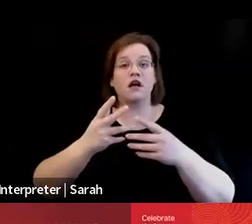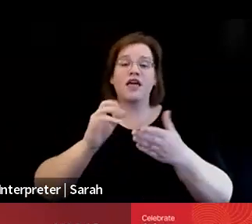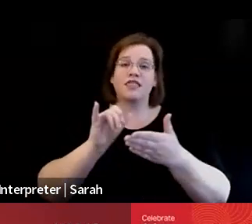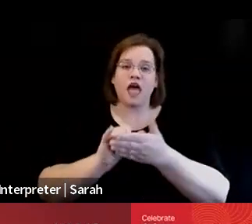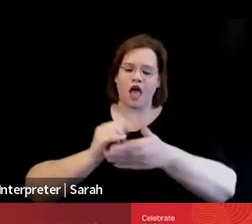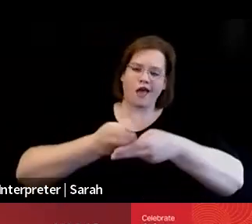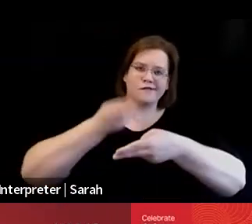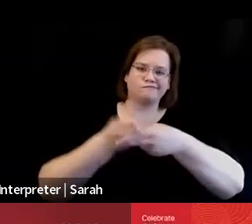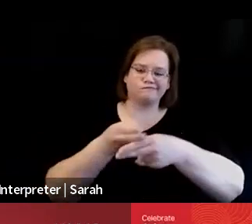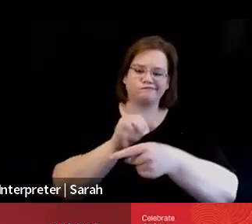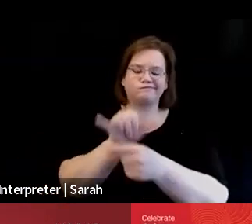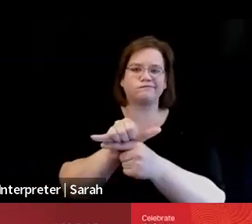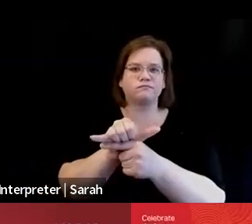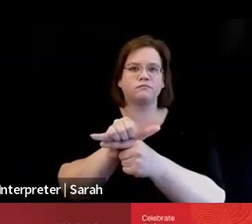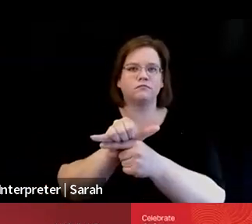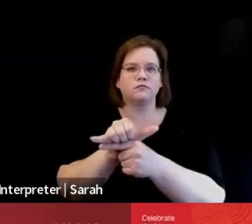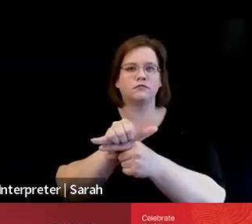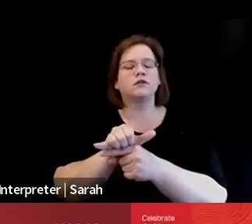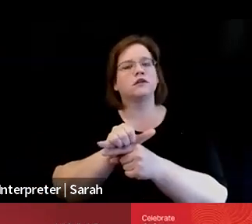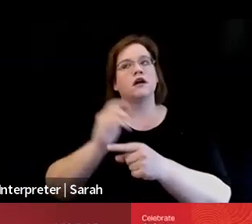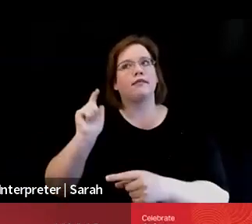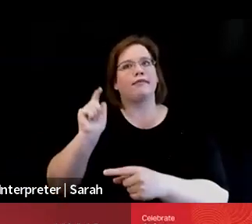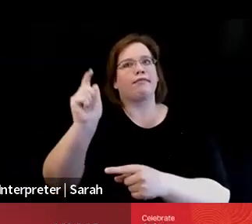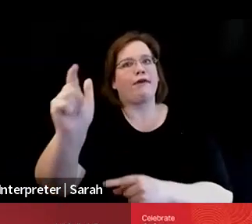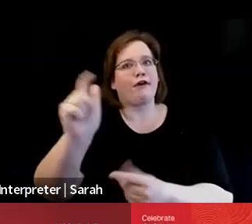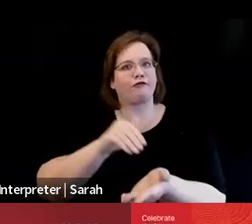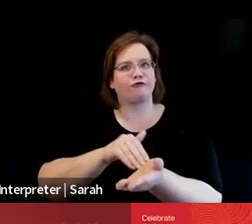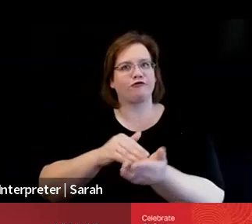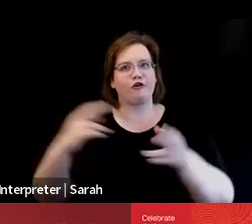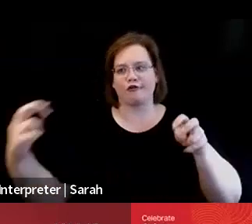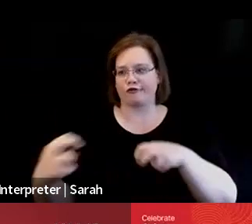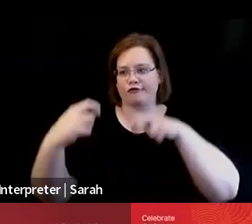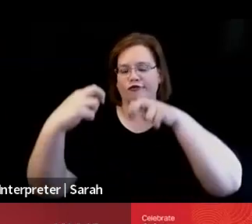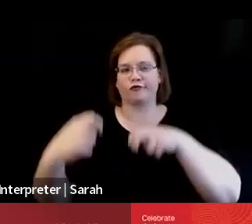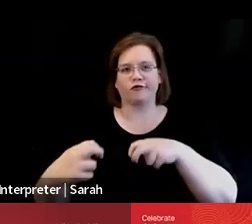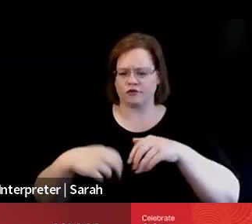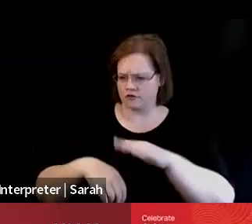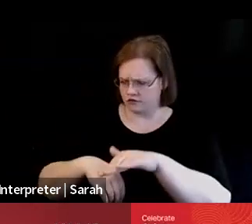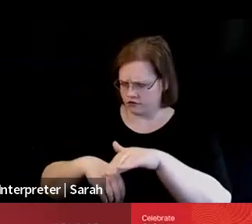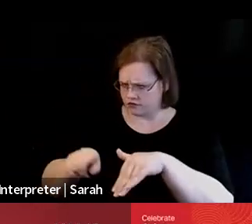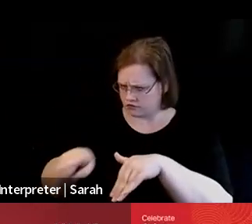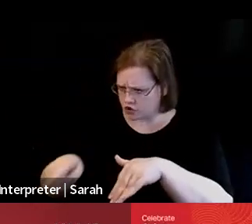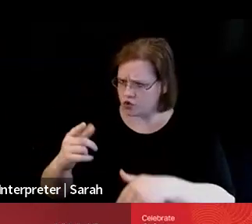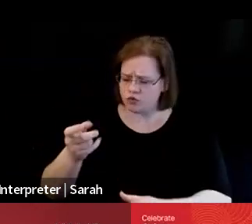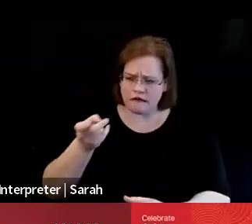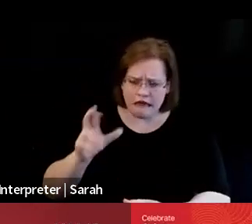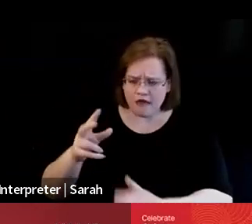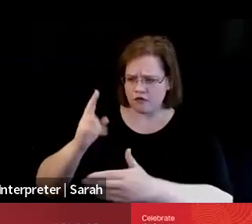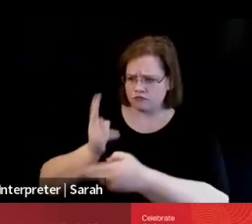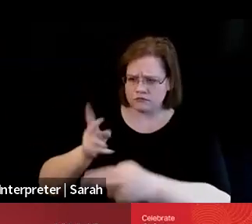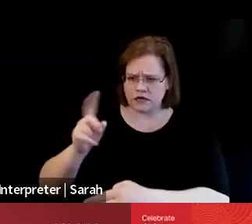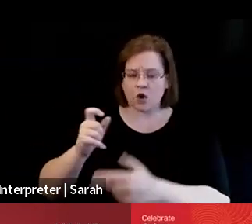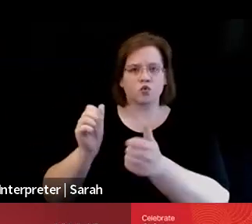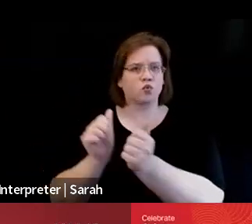name. They're going to hear it ask of them later, right? They're going to be sitting in front of another provider who's going to say, now, have you ever been diagnosed